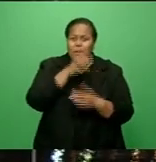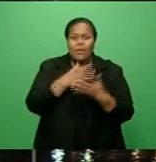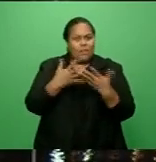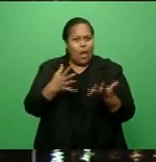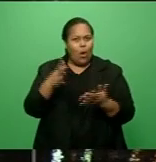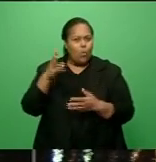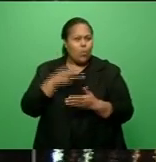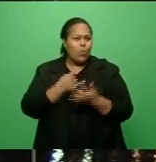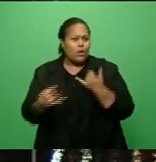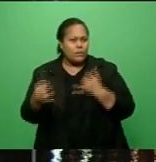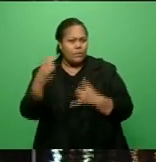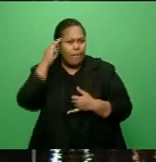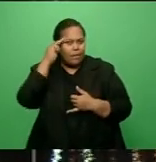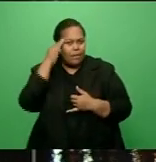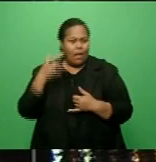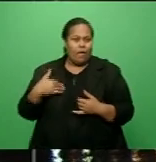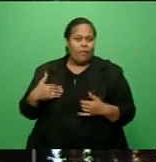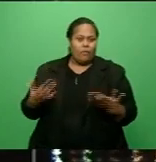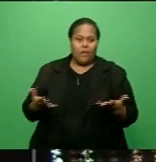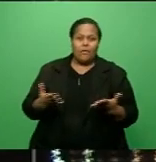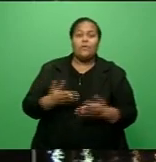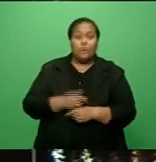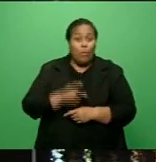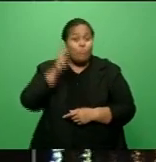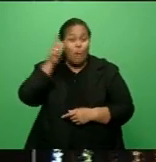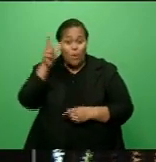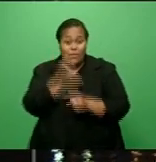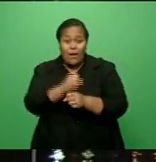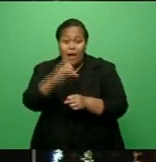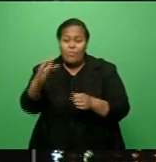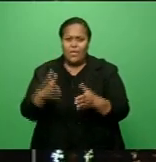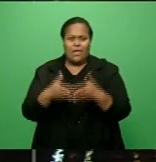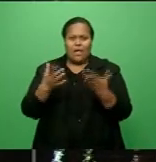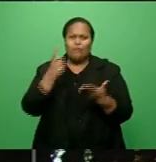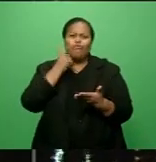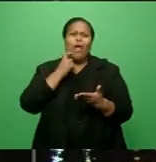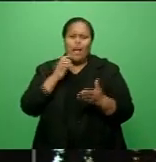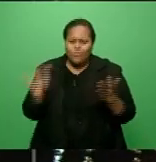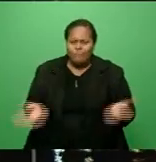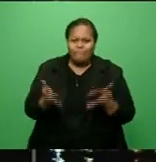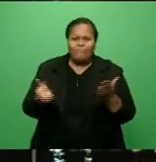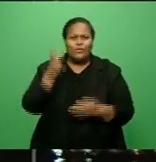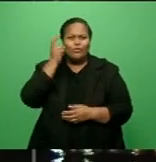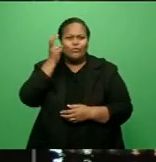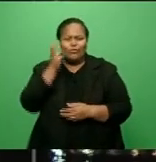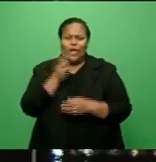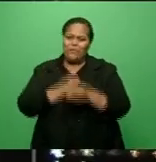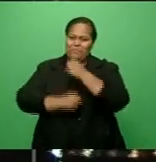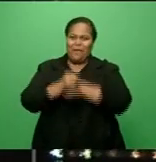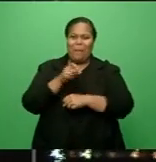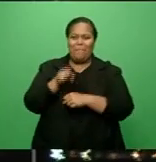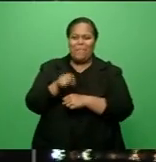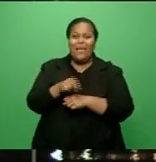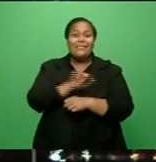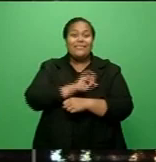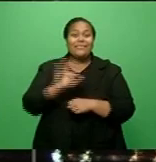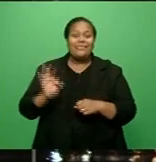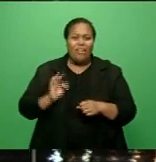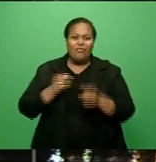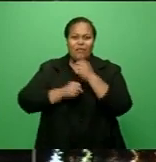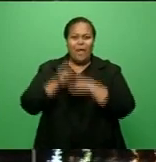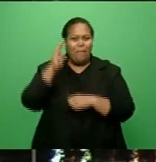next pandemic, employers are taking a proactive approach to train employees to become mental health champions in the workplace